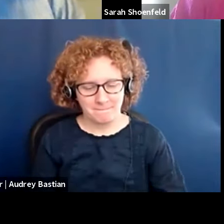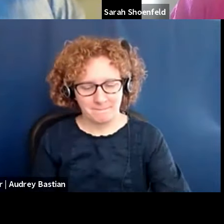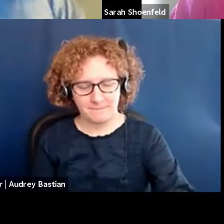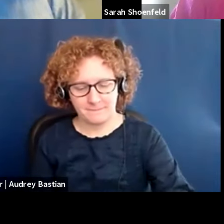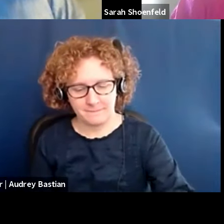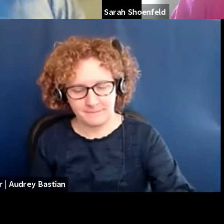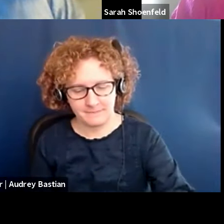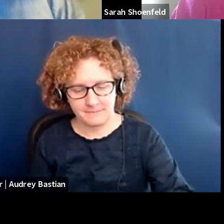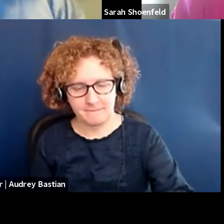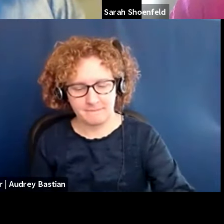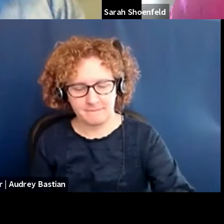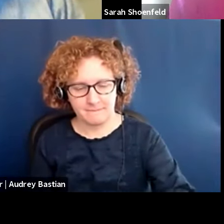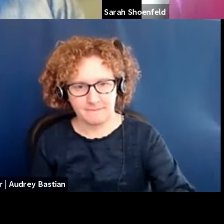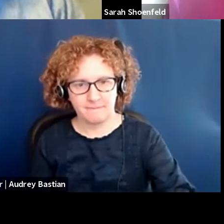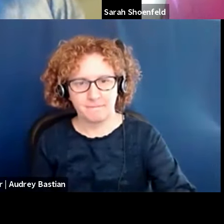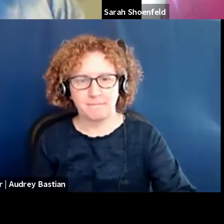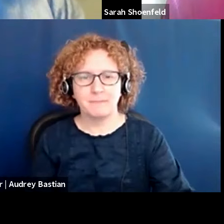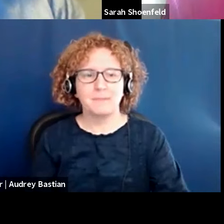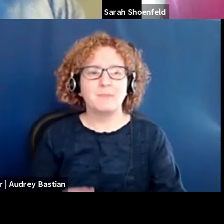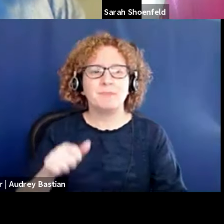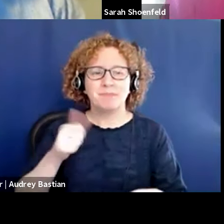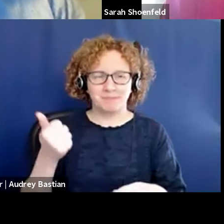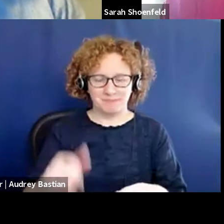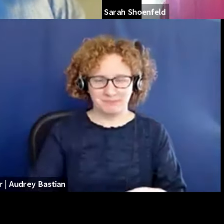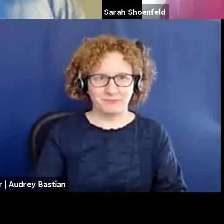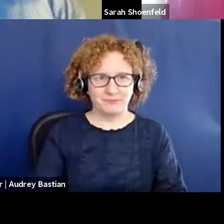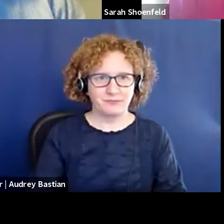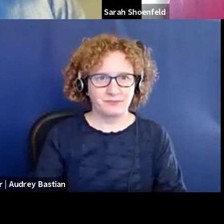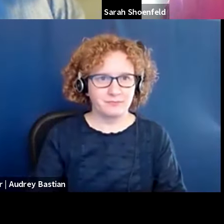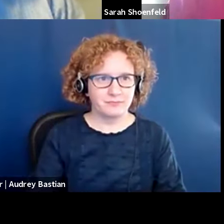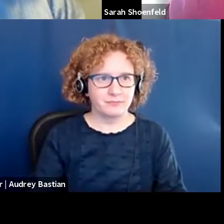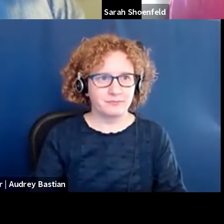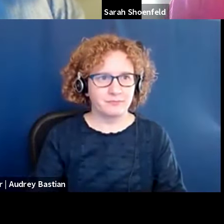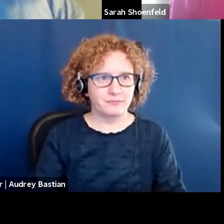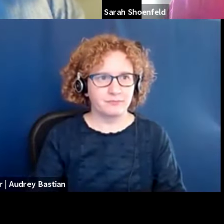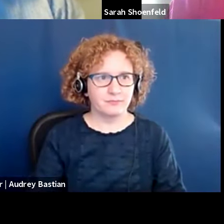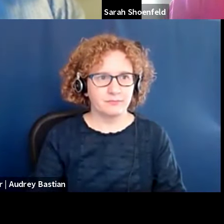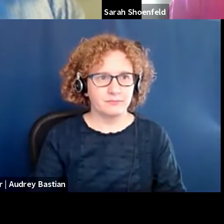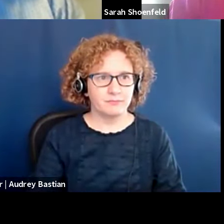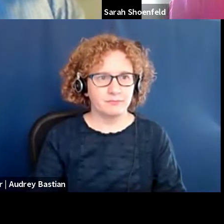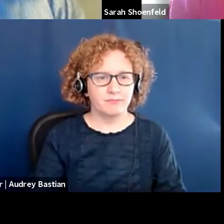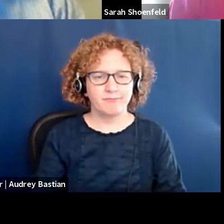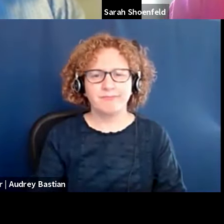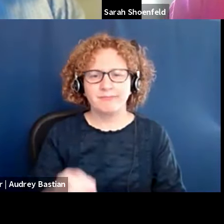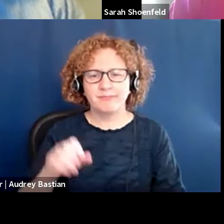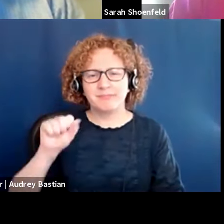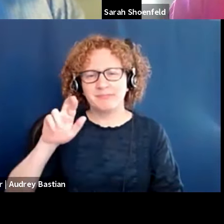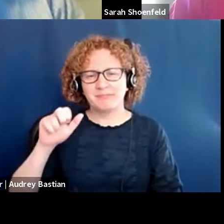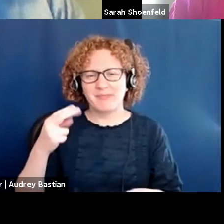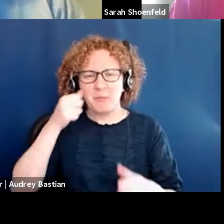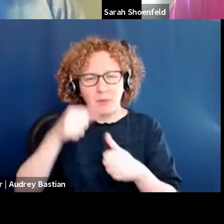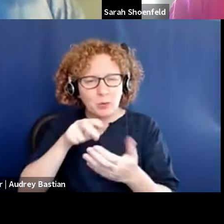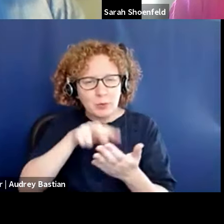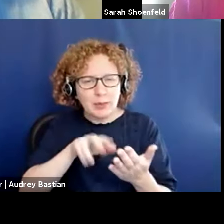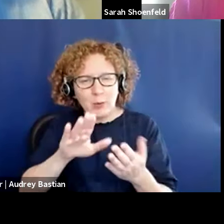Something else that I, in rereading some of your interview yesterday, Cara Olivia, that you speculated